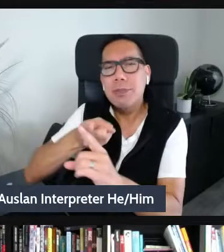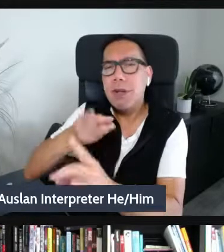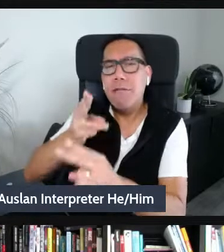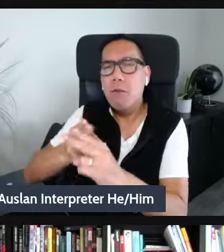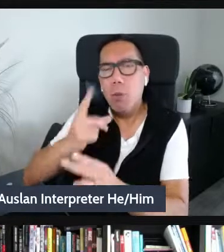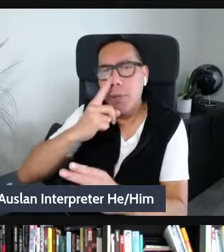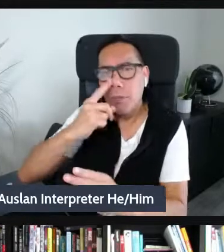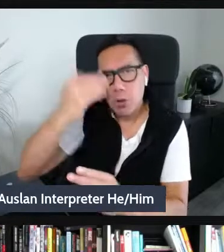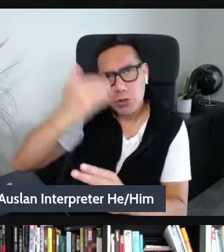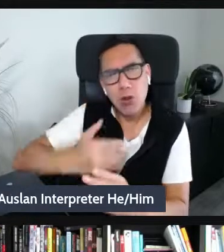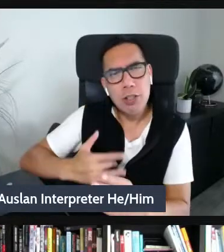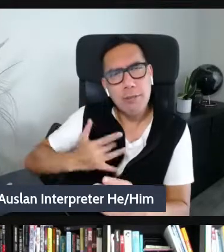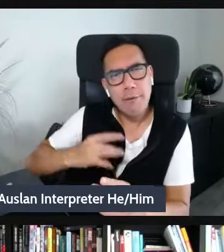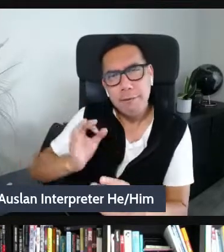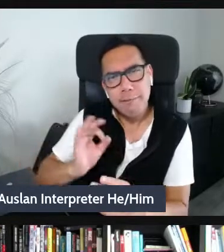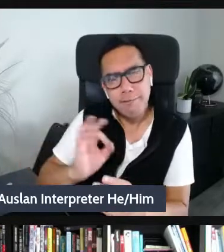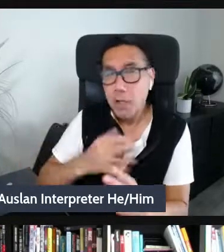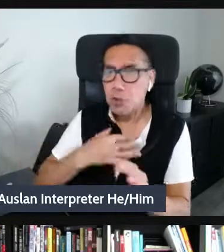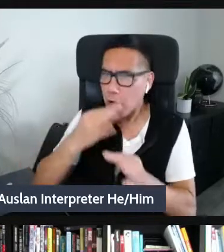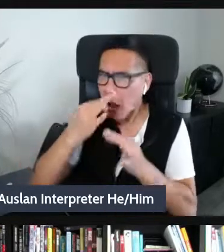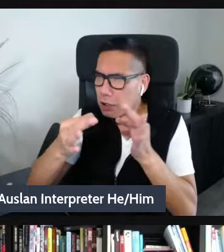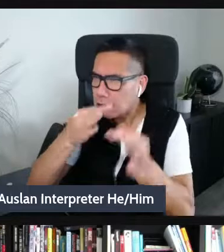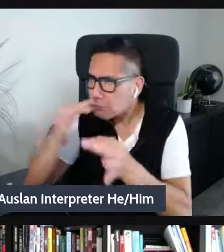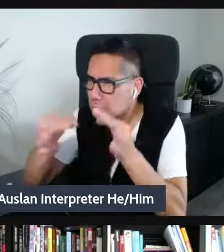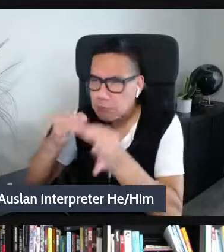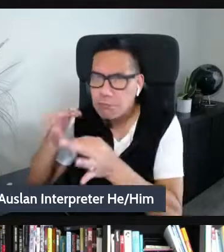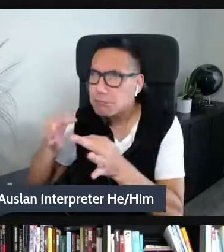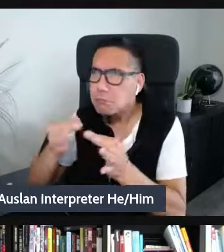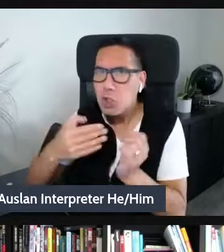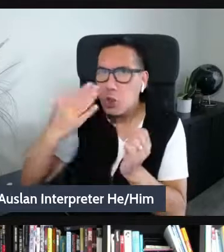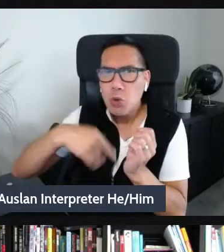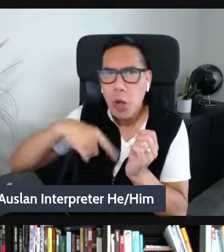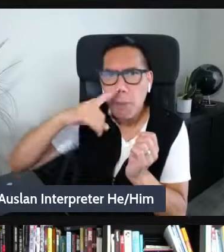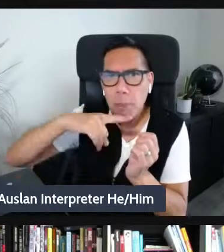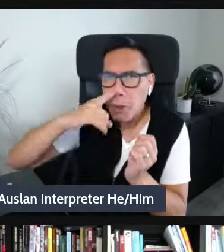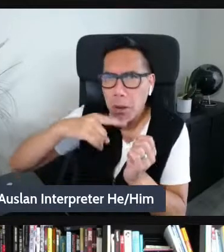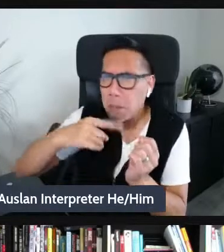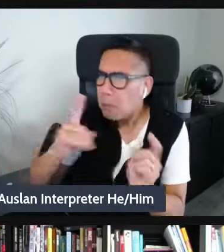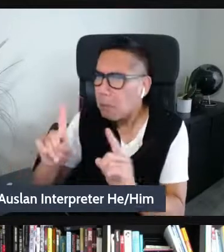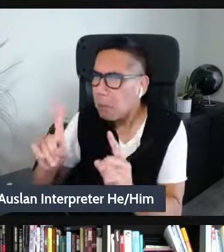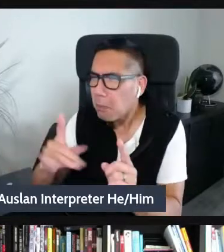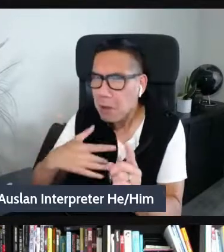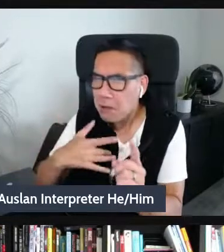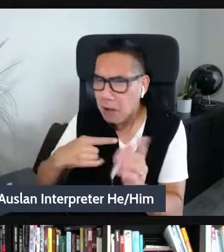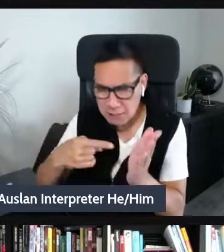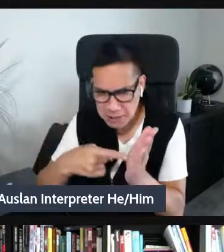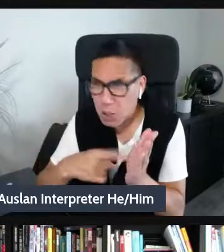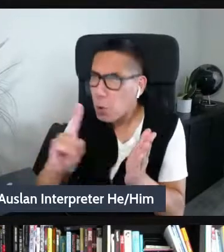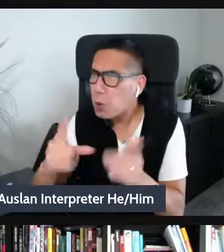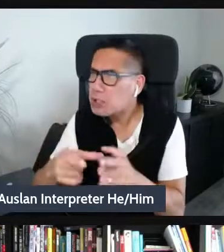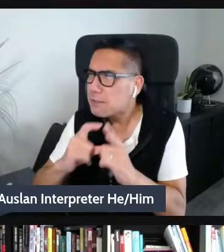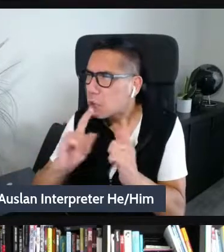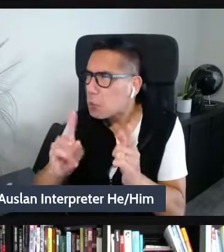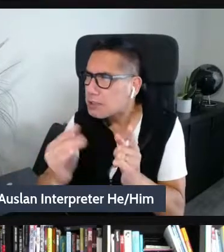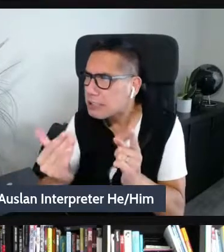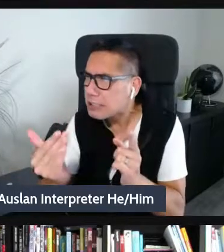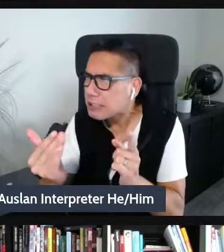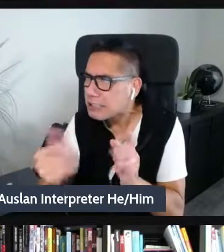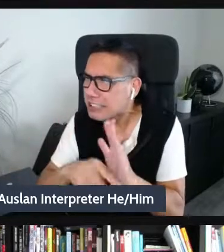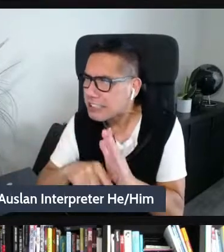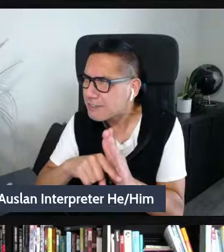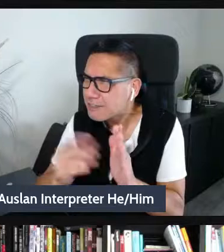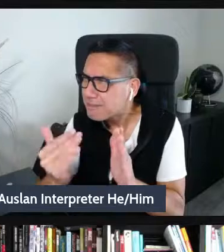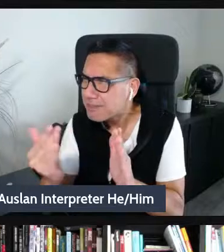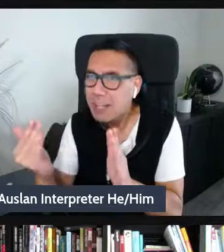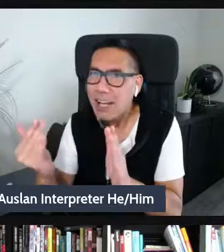asked them what stroke survivors would find difficult about that program and what we could do to